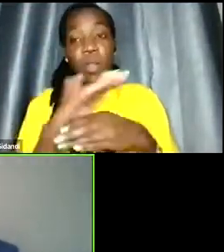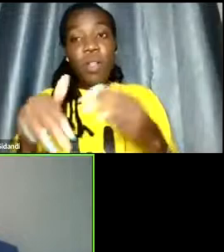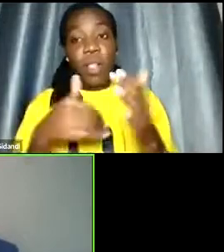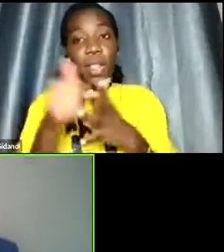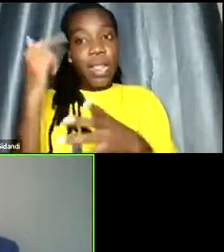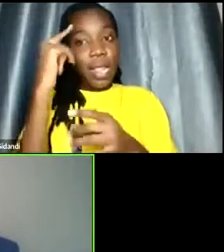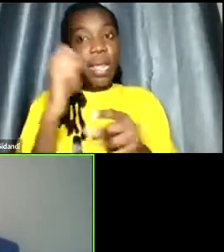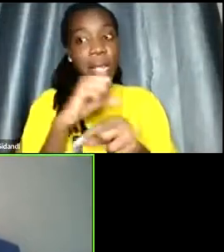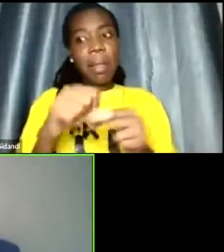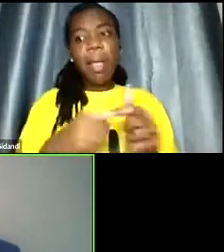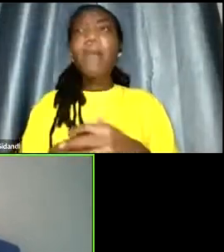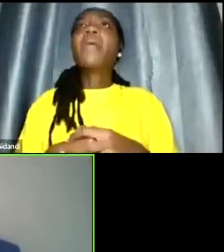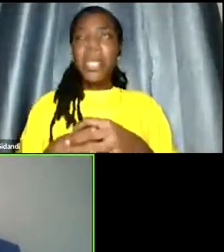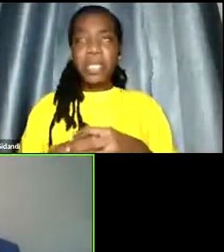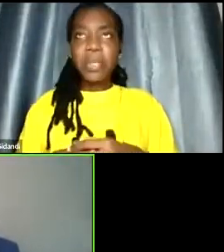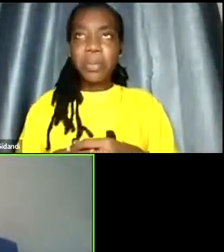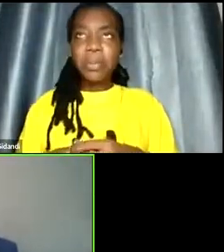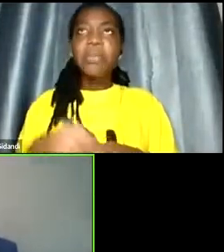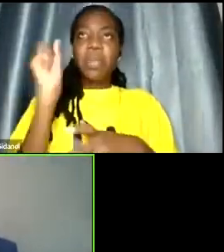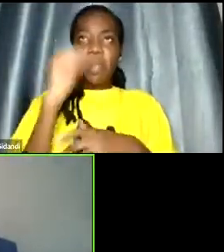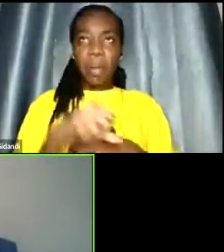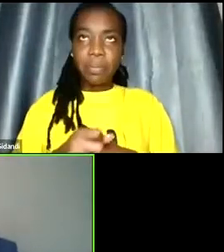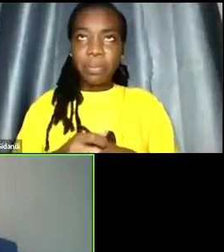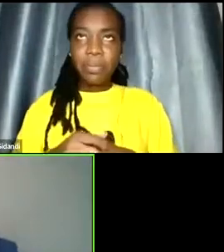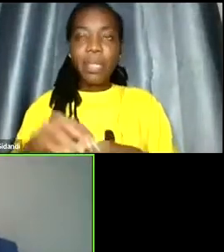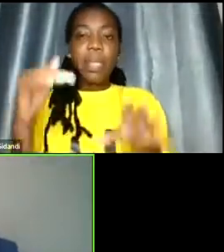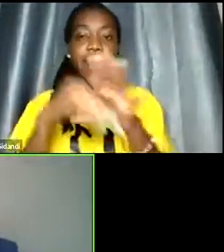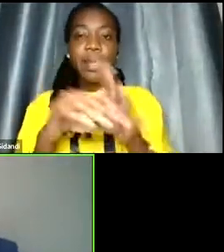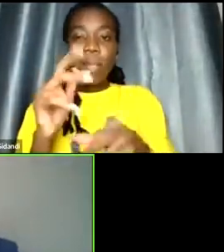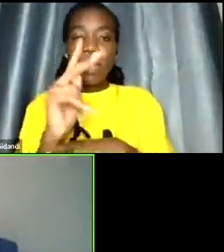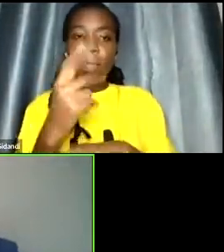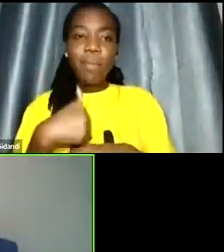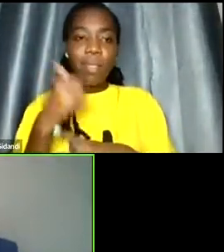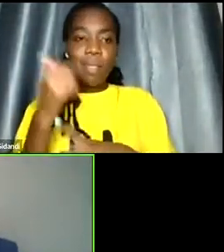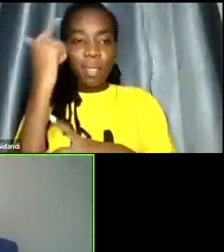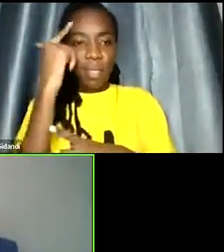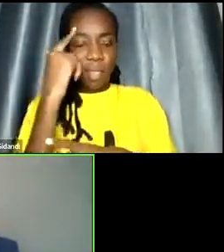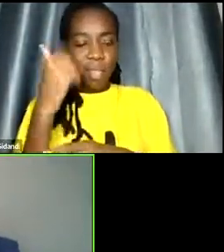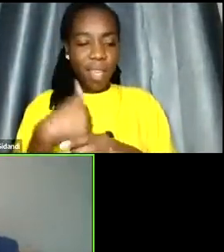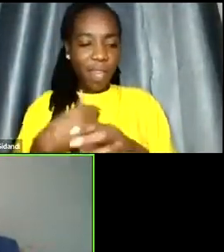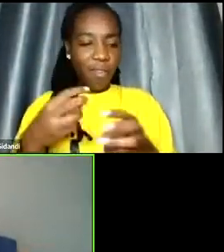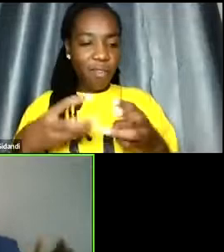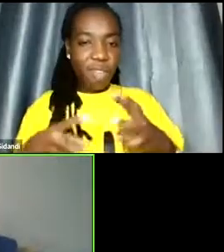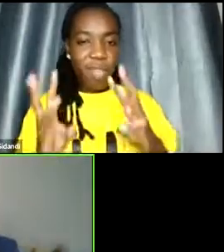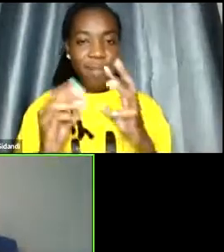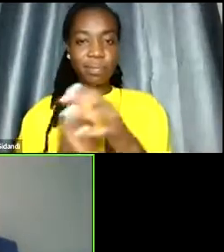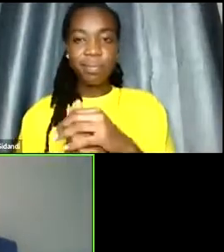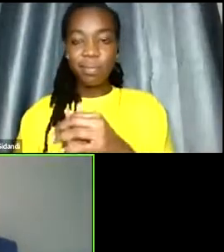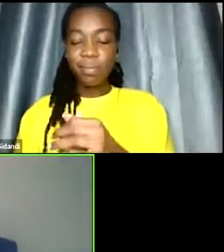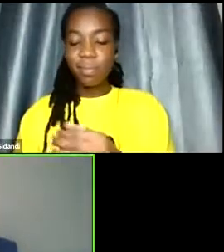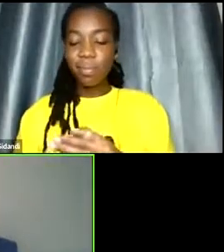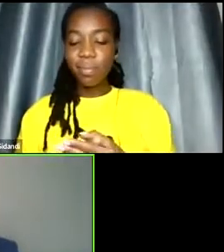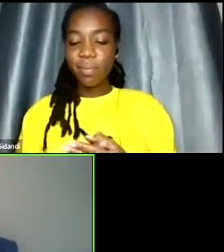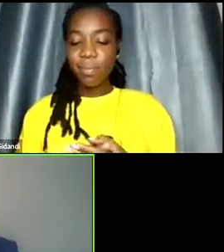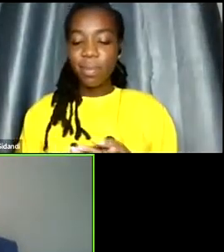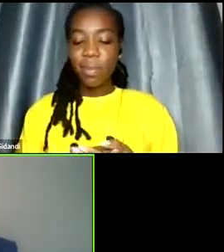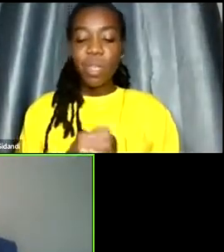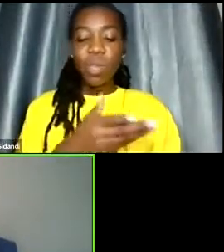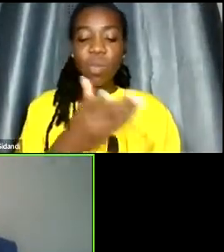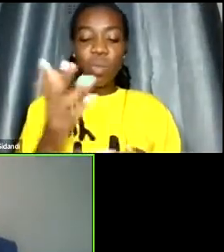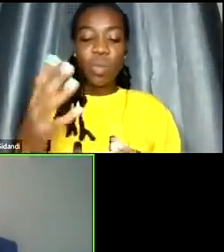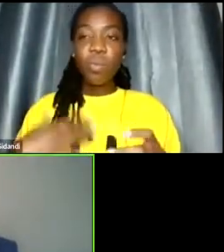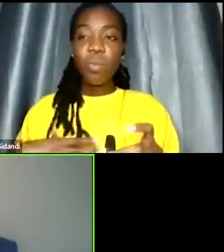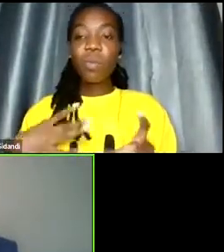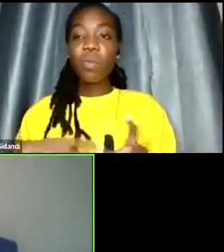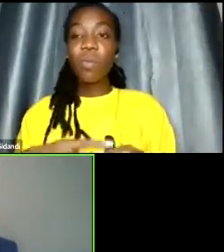like you. They'll be like, yes, sir. In Kenya, I think there's a way, there's a connotation you guys use in Kenya.